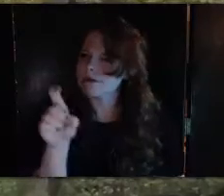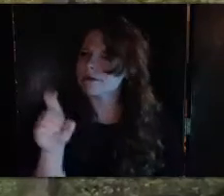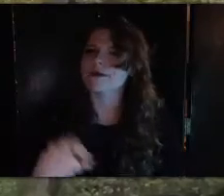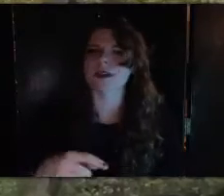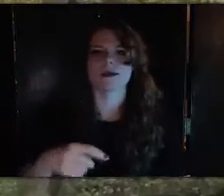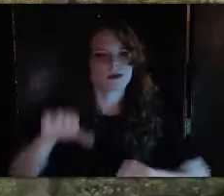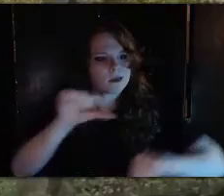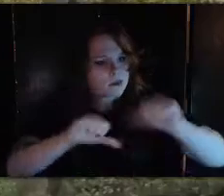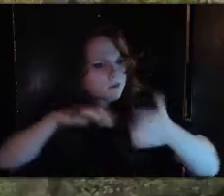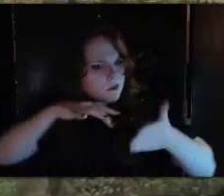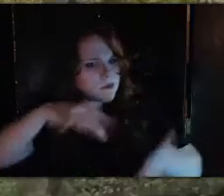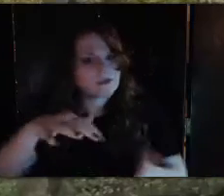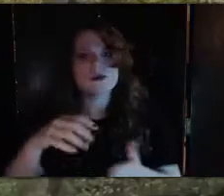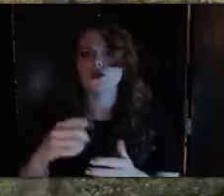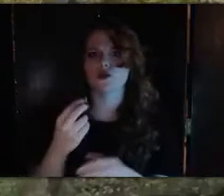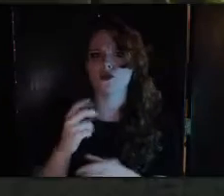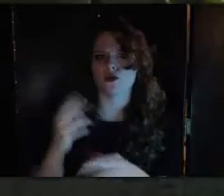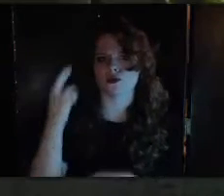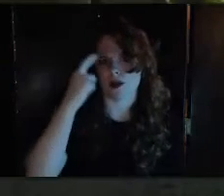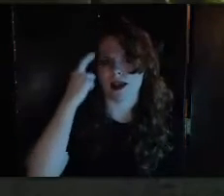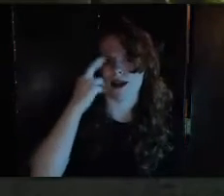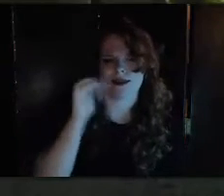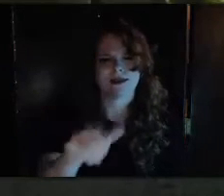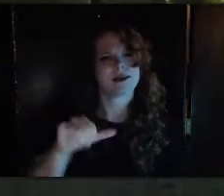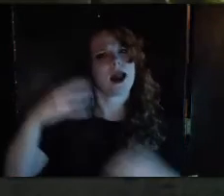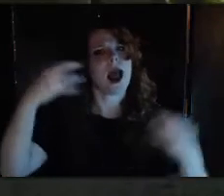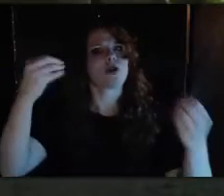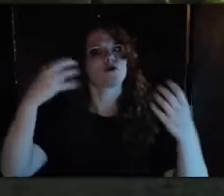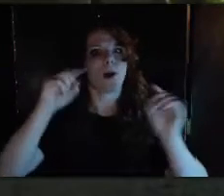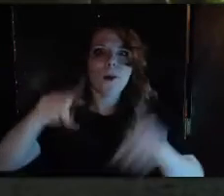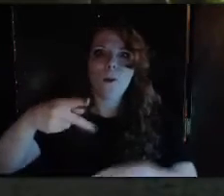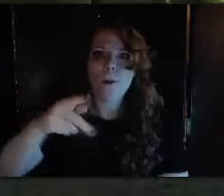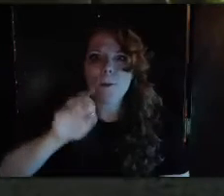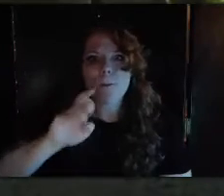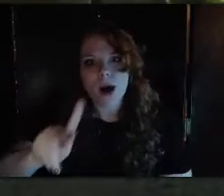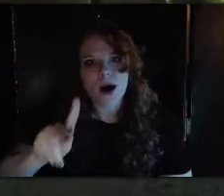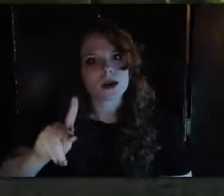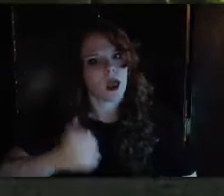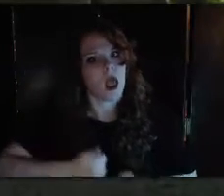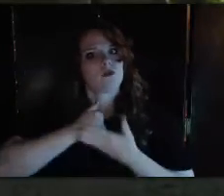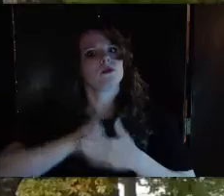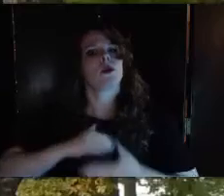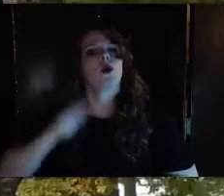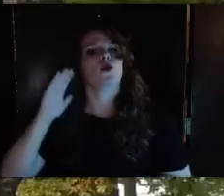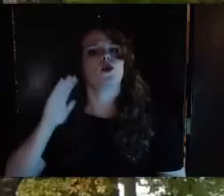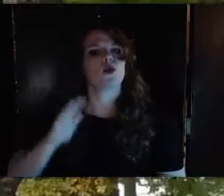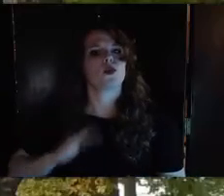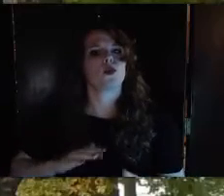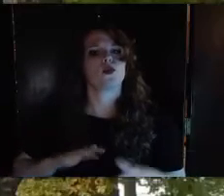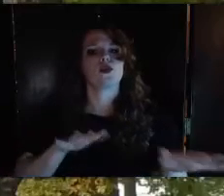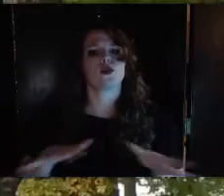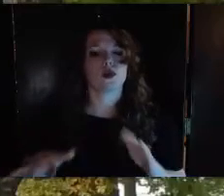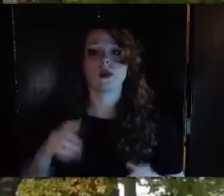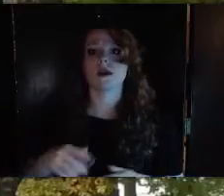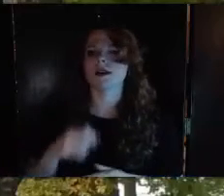In Europe, the use of parks and green space has gone up more than 25% since quarantines began. Researchers believe that